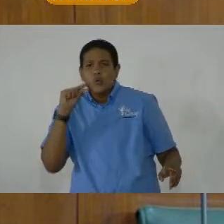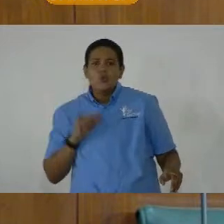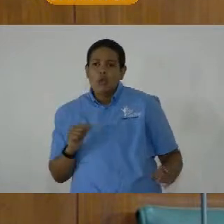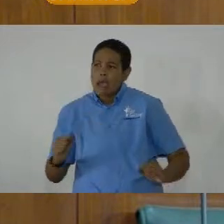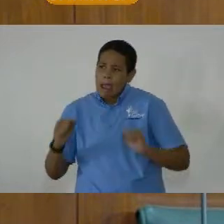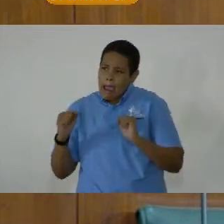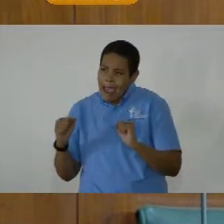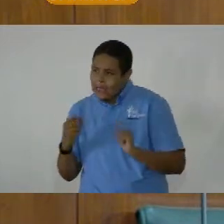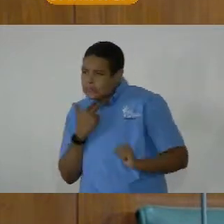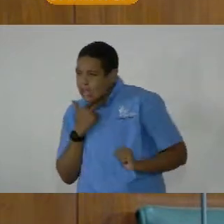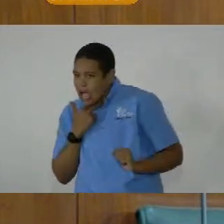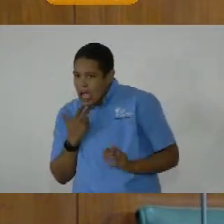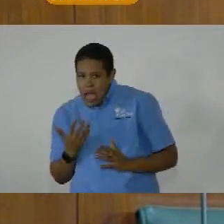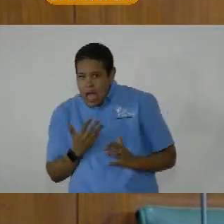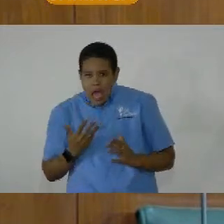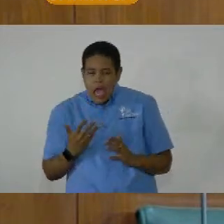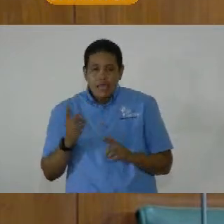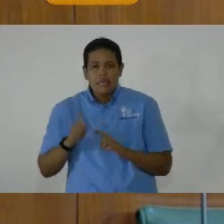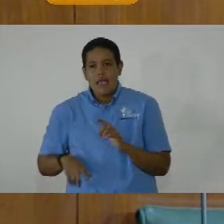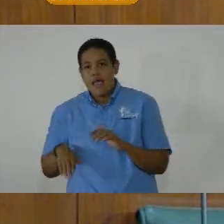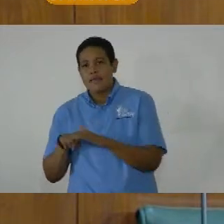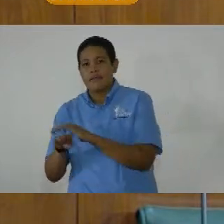Ukraine harbor.